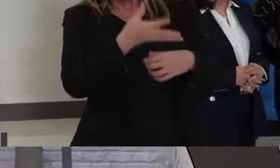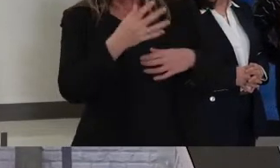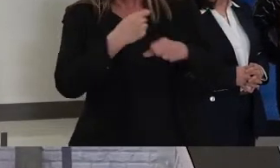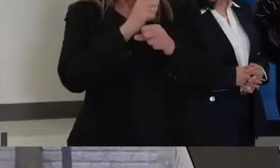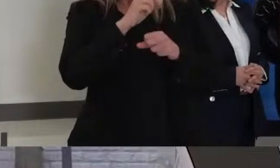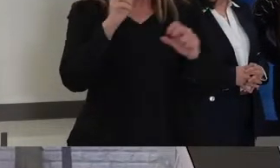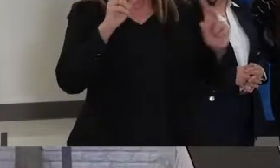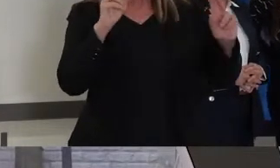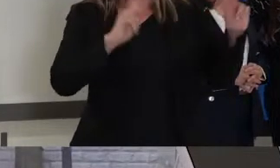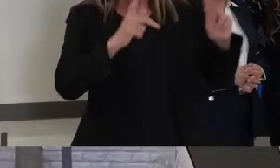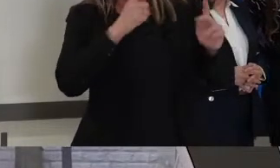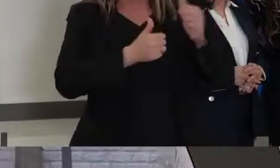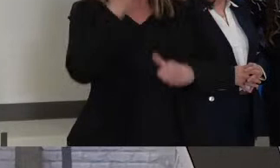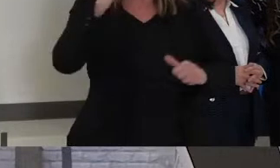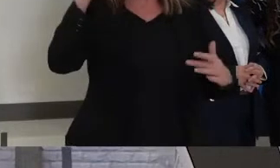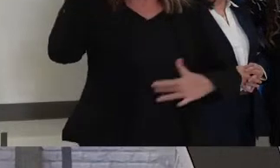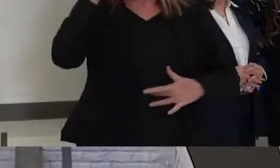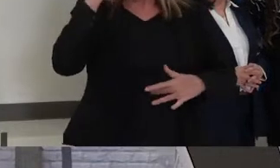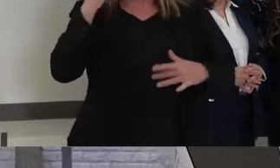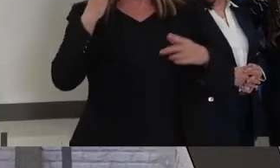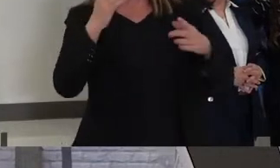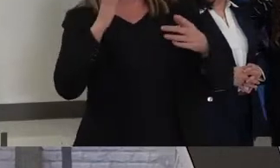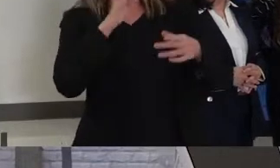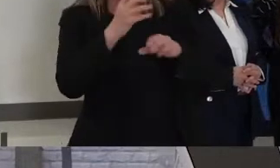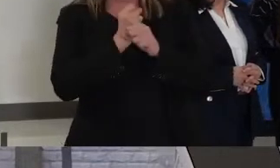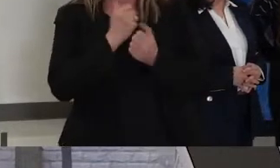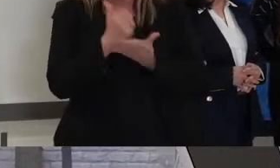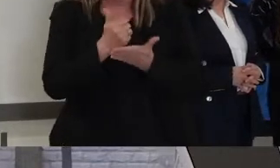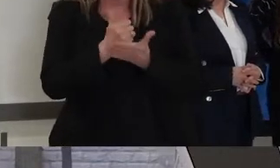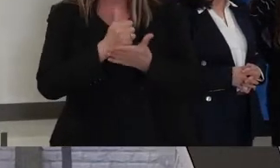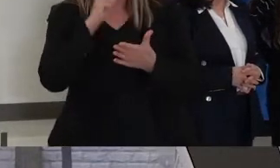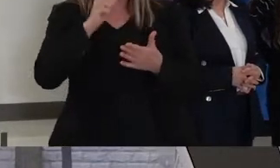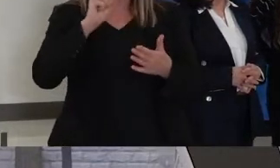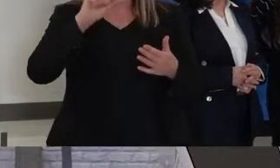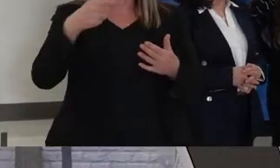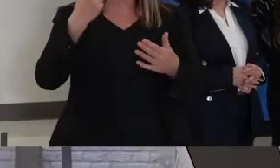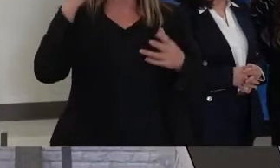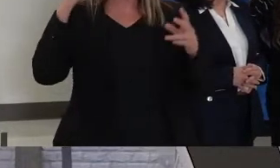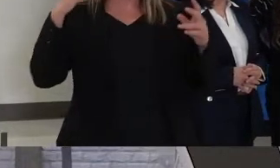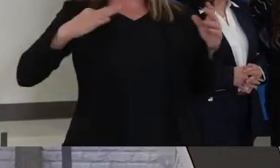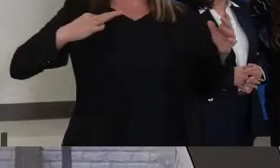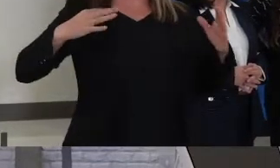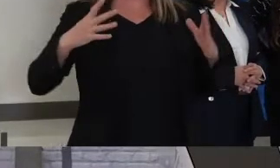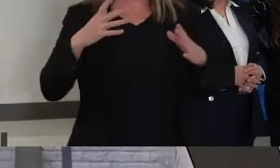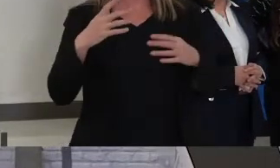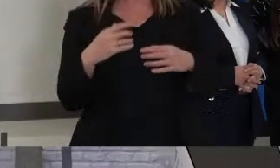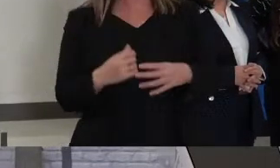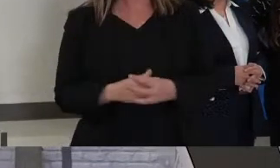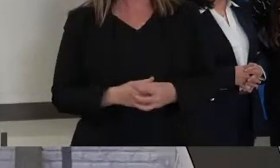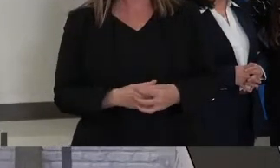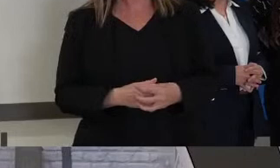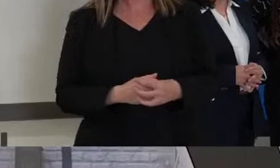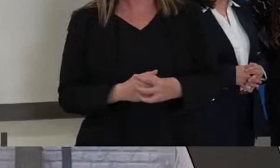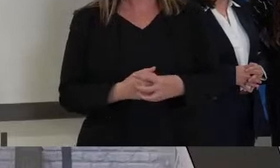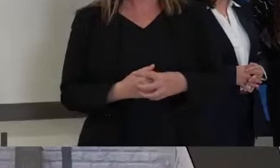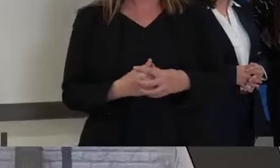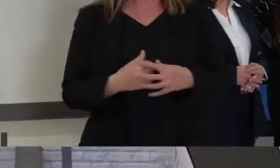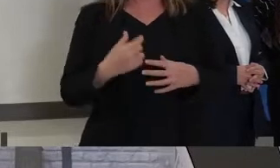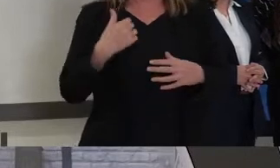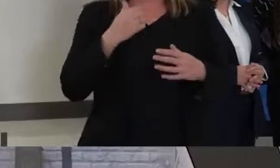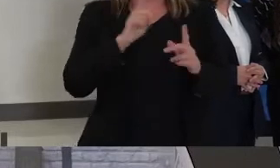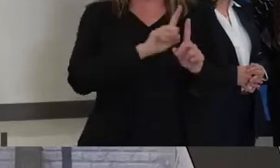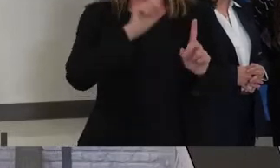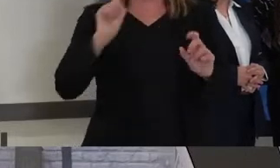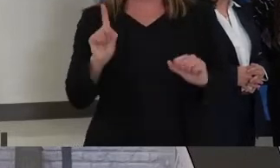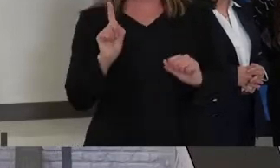the sickest of the sick, as many of you have said, will get the help, not just those who volunteer for it. No, well, look, I'm going to step aside